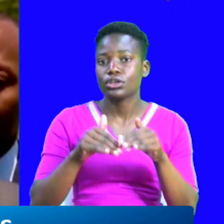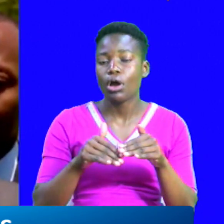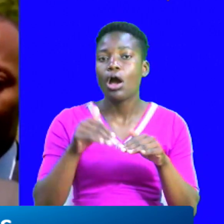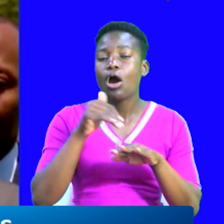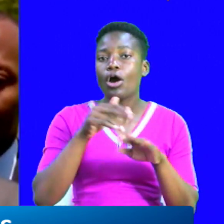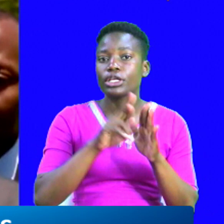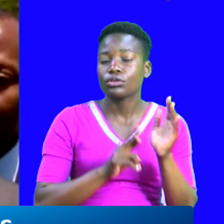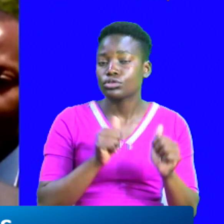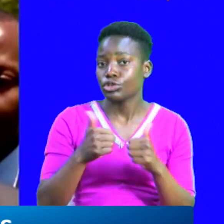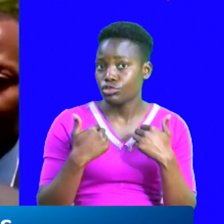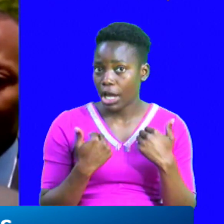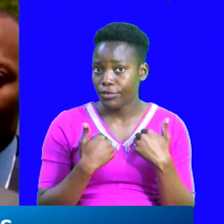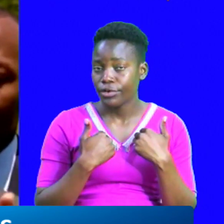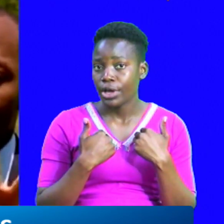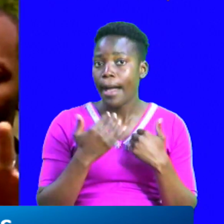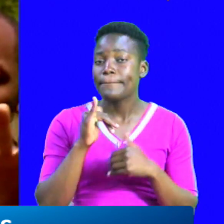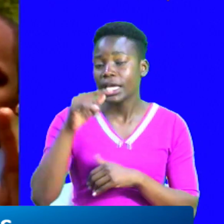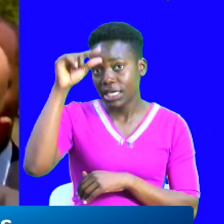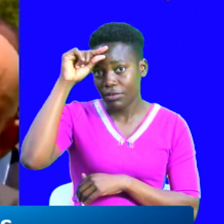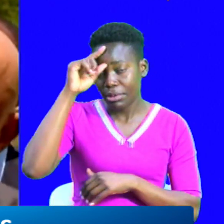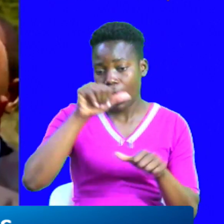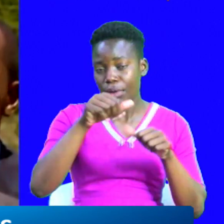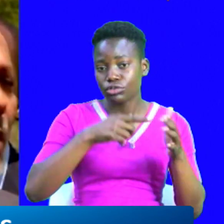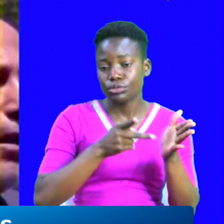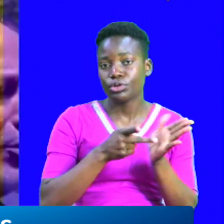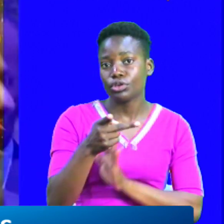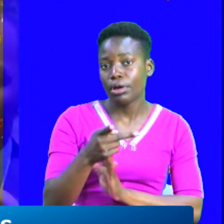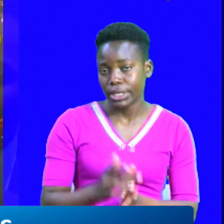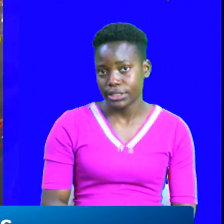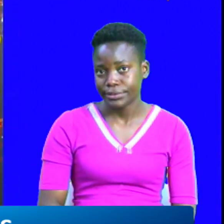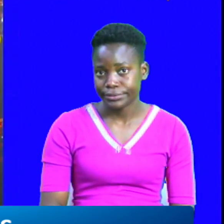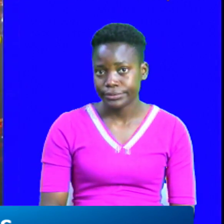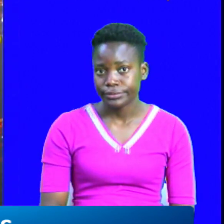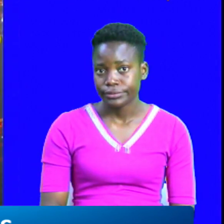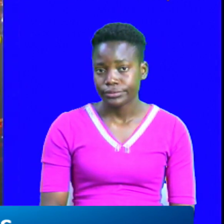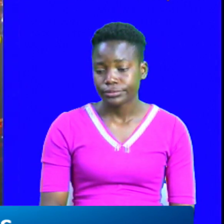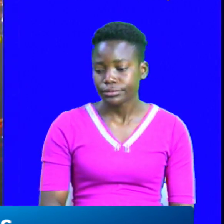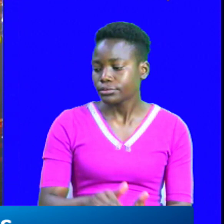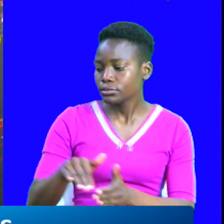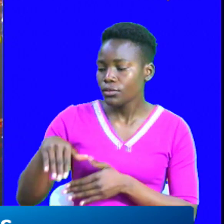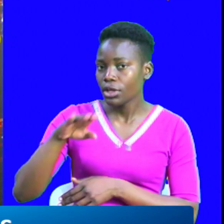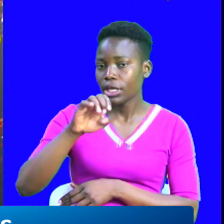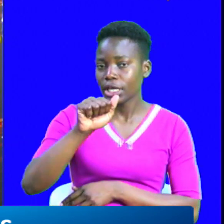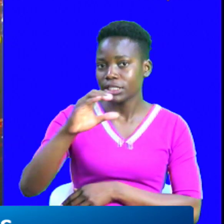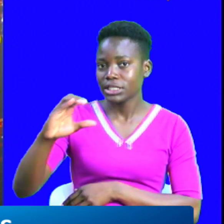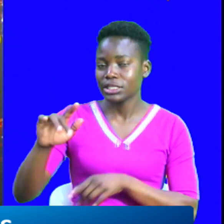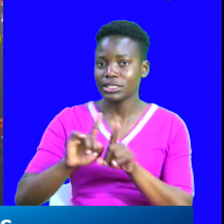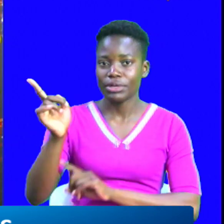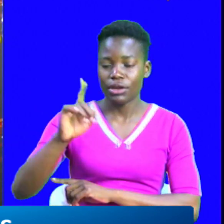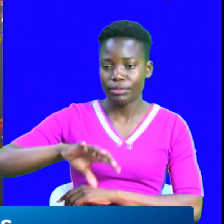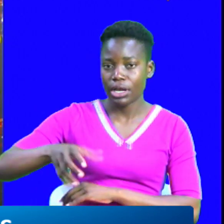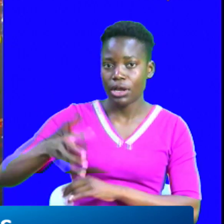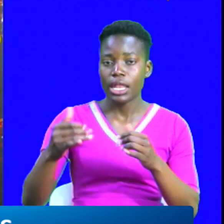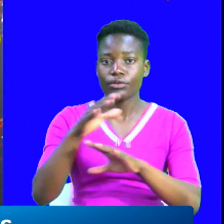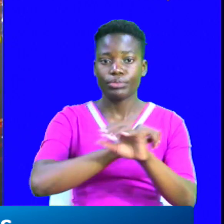zile ambazo zimewekwa na serikali upande wa mambo ya procurement na mambo ya fedha. Well, from Eacc and Nairobi County now to President